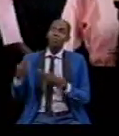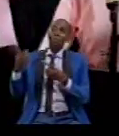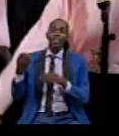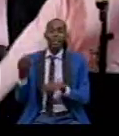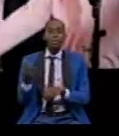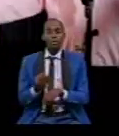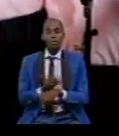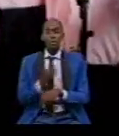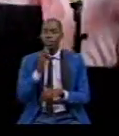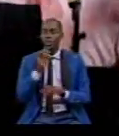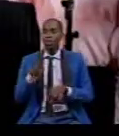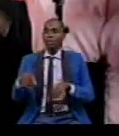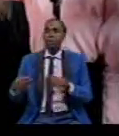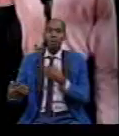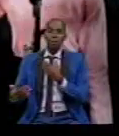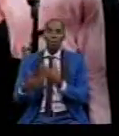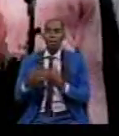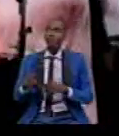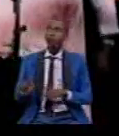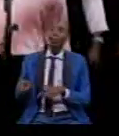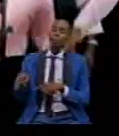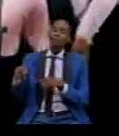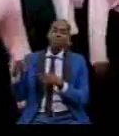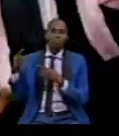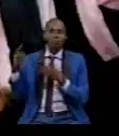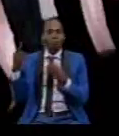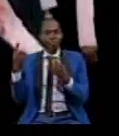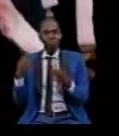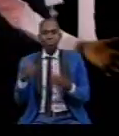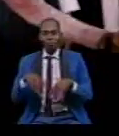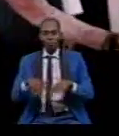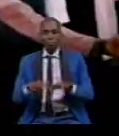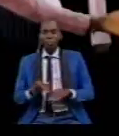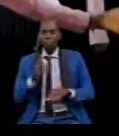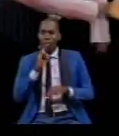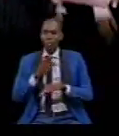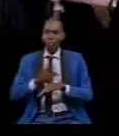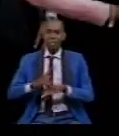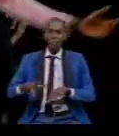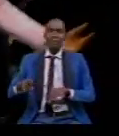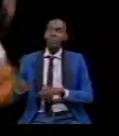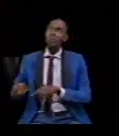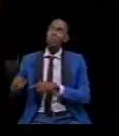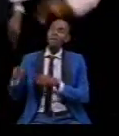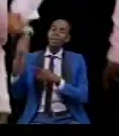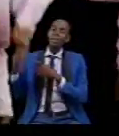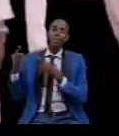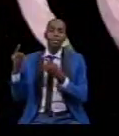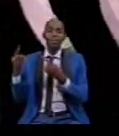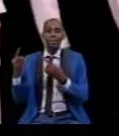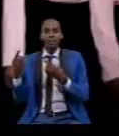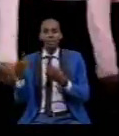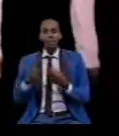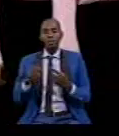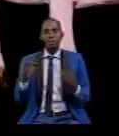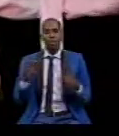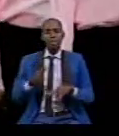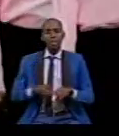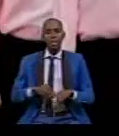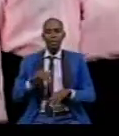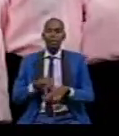hearts. And now they are forgotten they were following Christ. And they became so